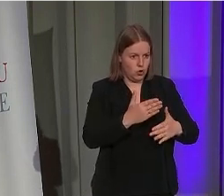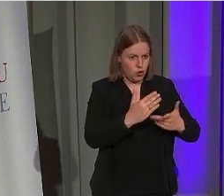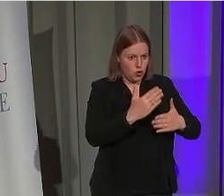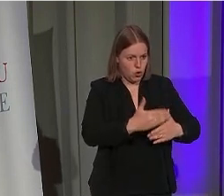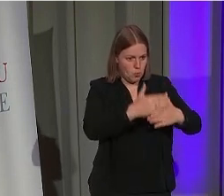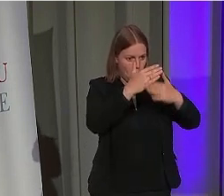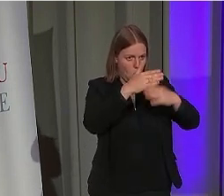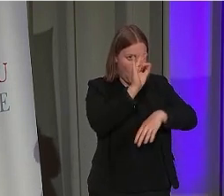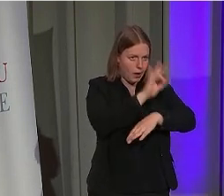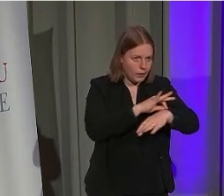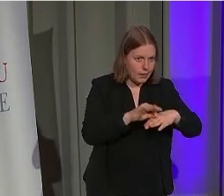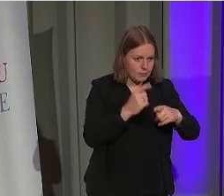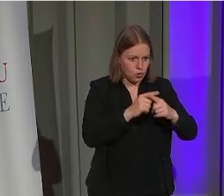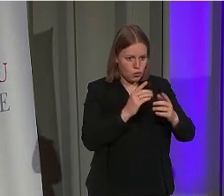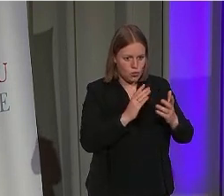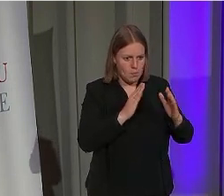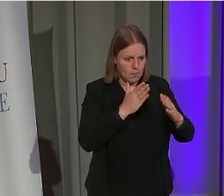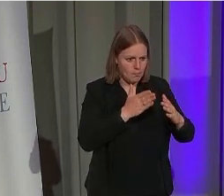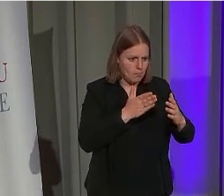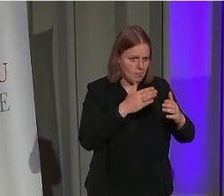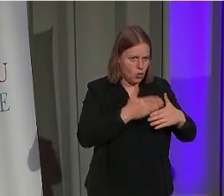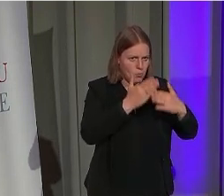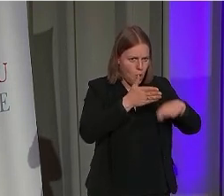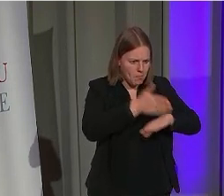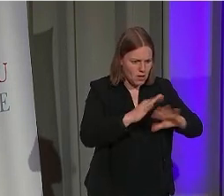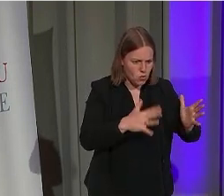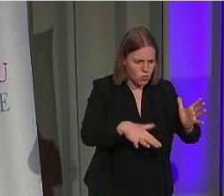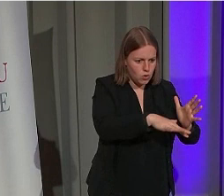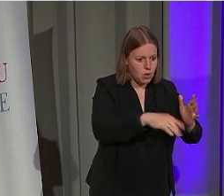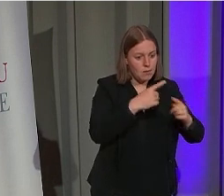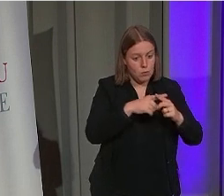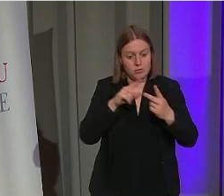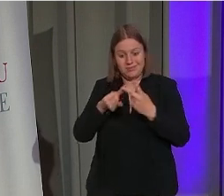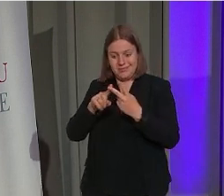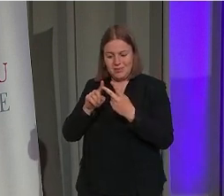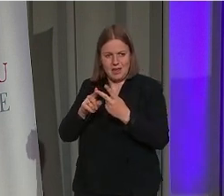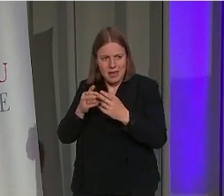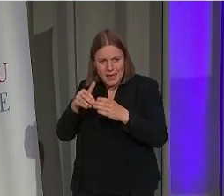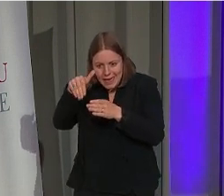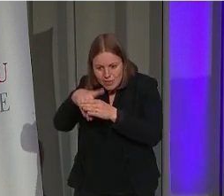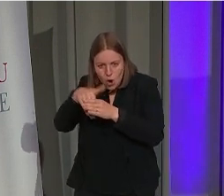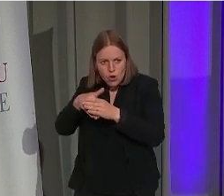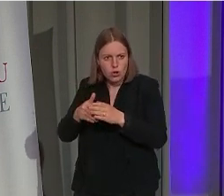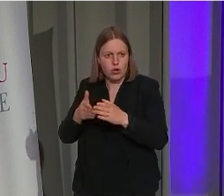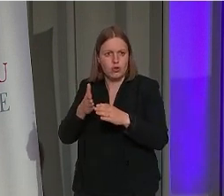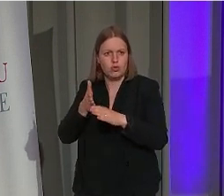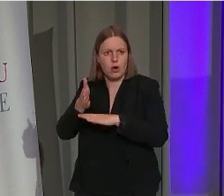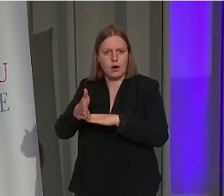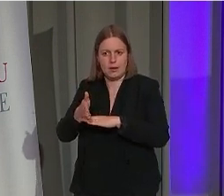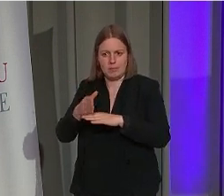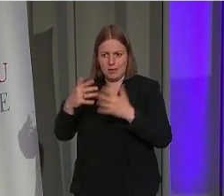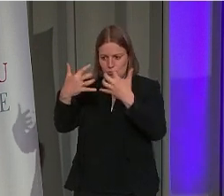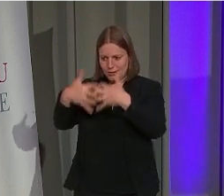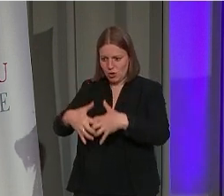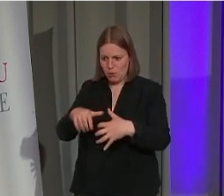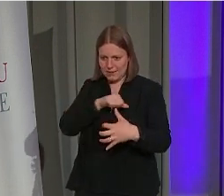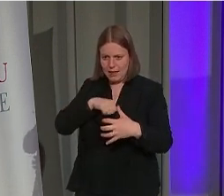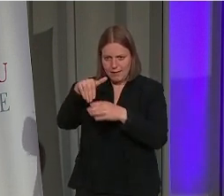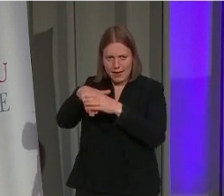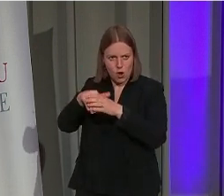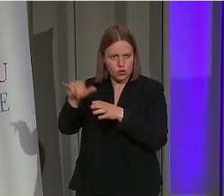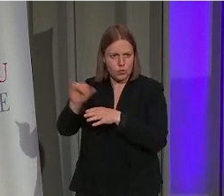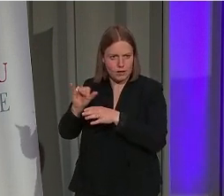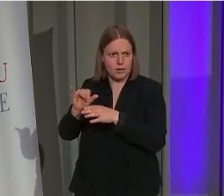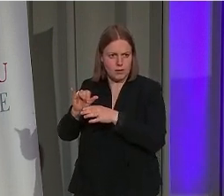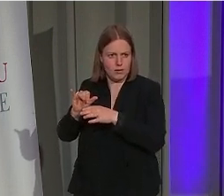physical accessibility, so the architectural and design aspect. On the other hand, we also have the content accessibility,